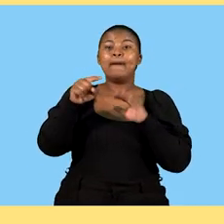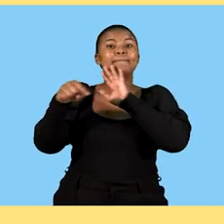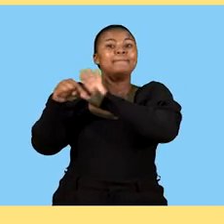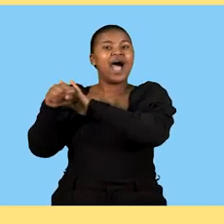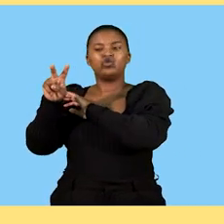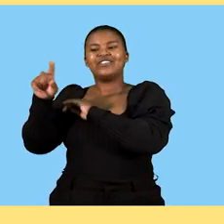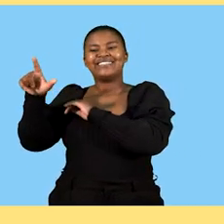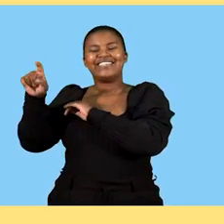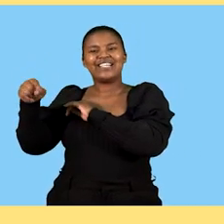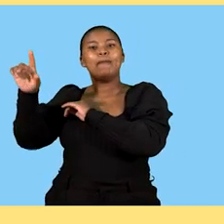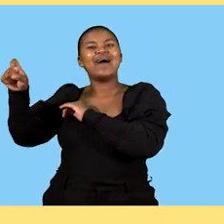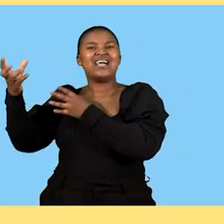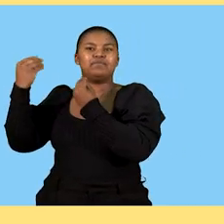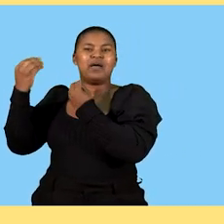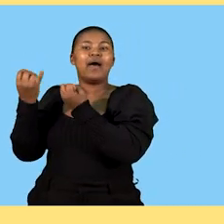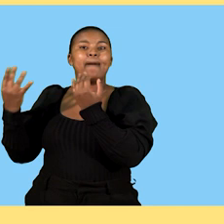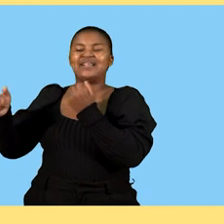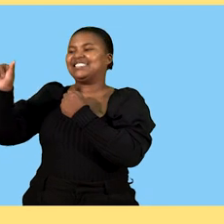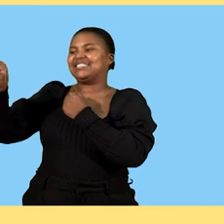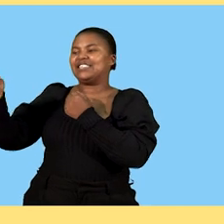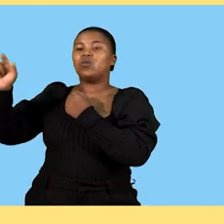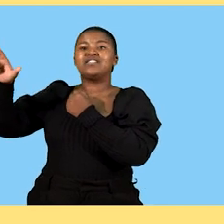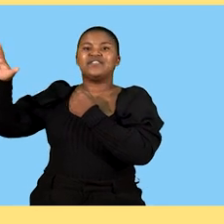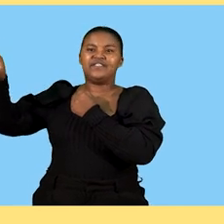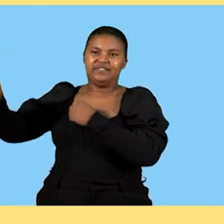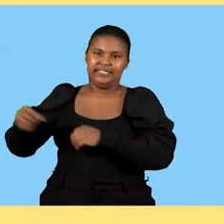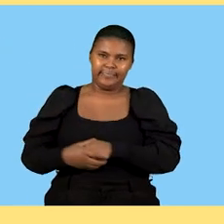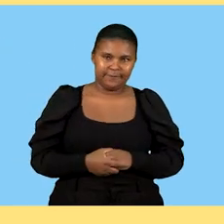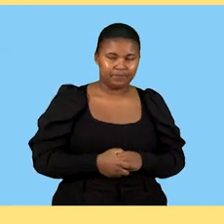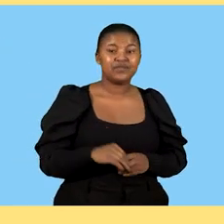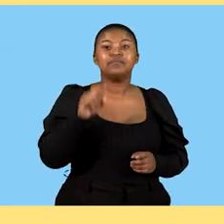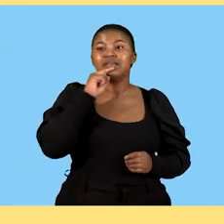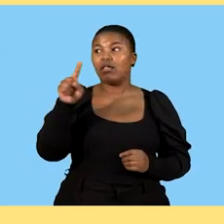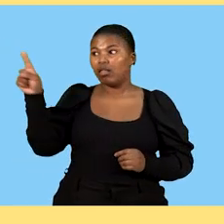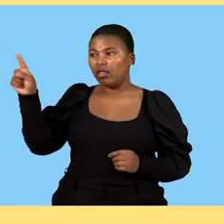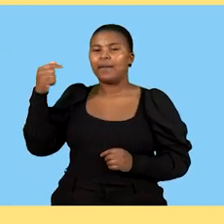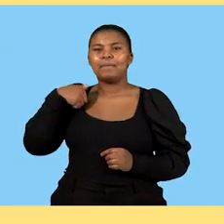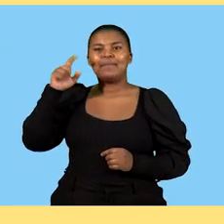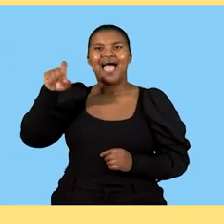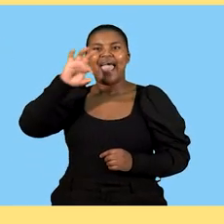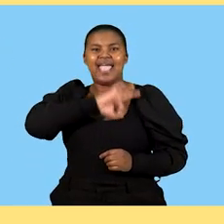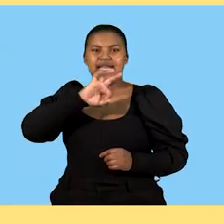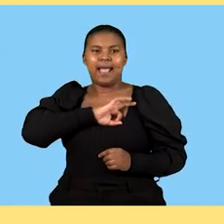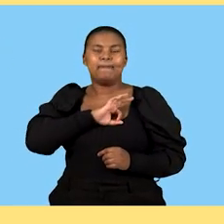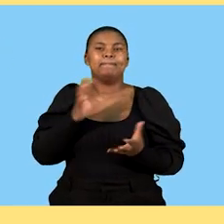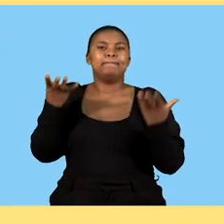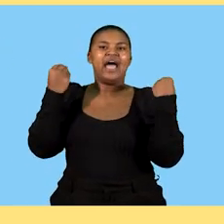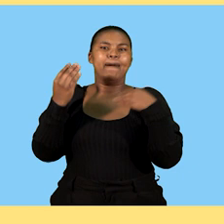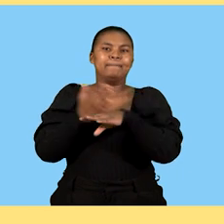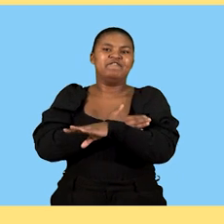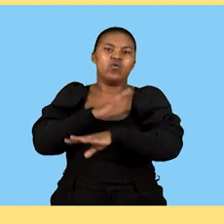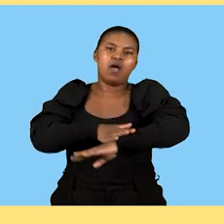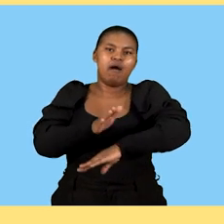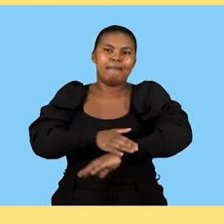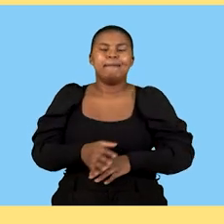1,140. So if telephone cost per month is 1,140, and we're told for the past 2 months we have